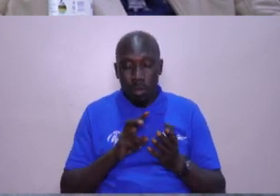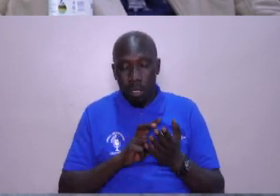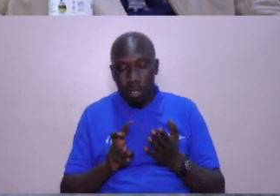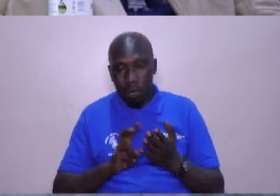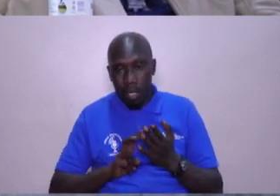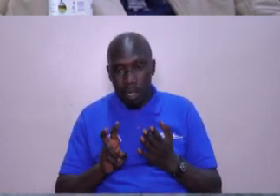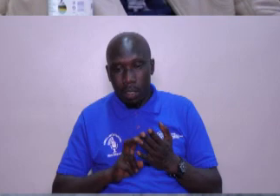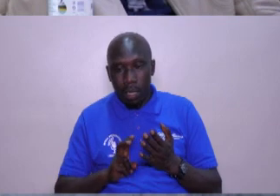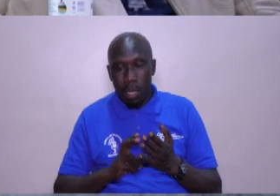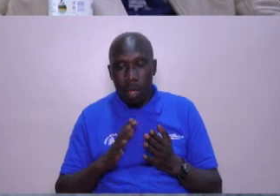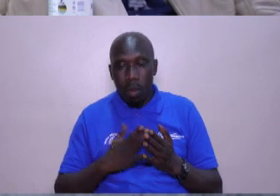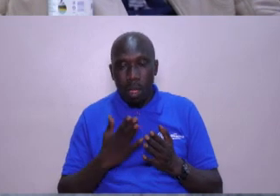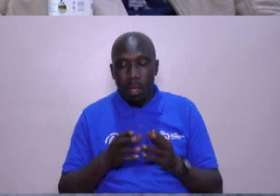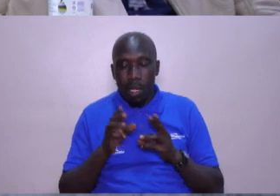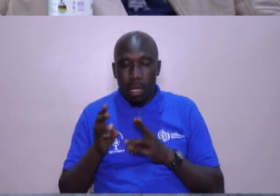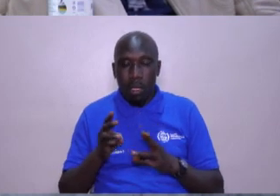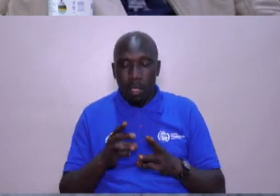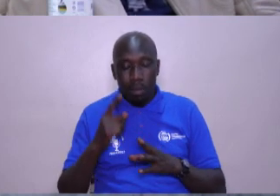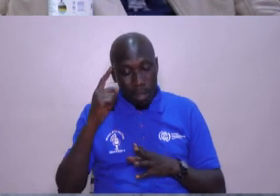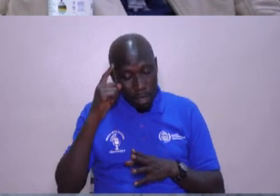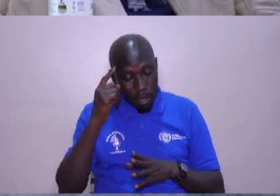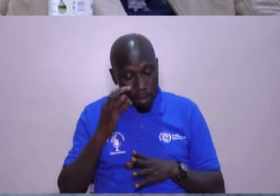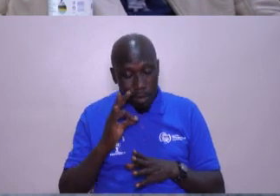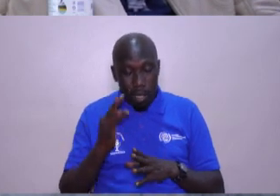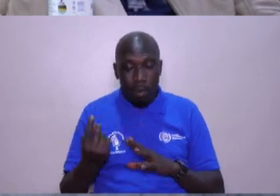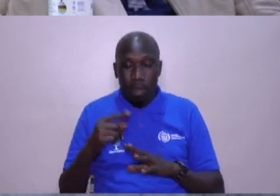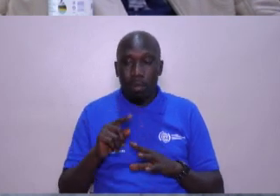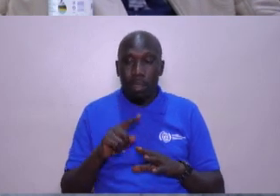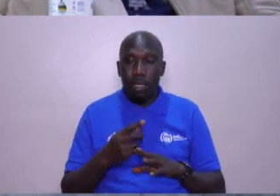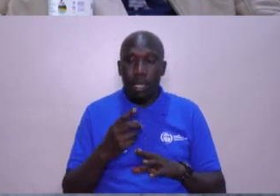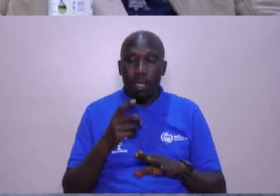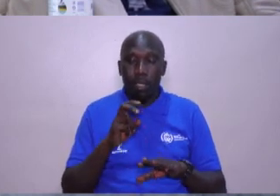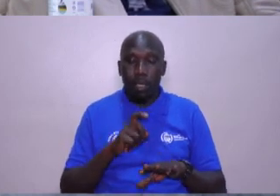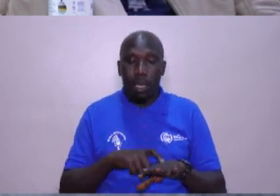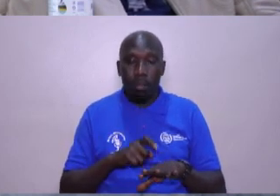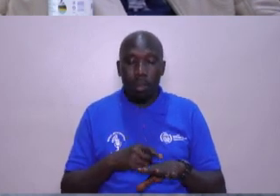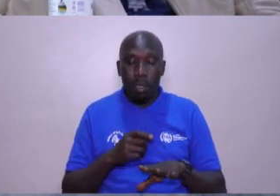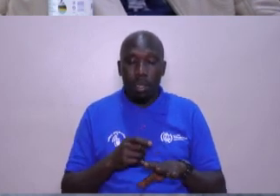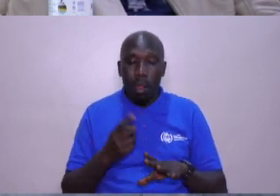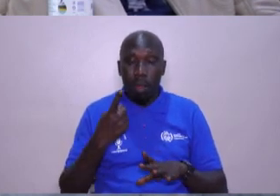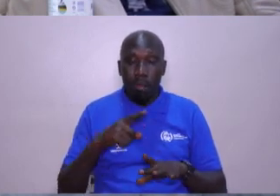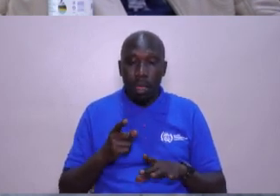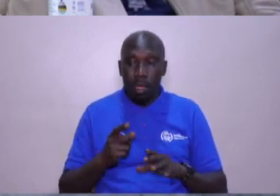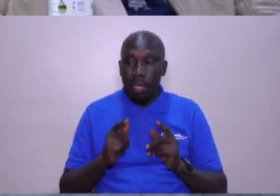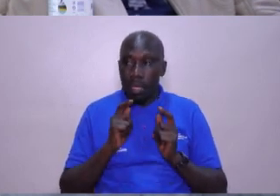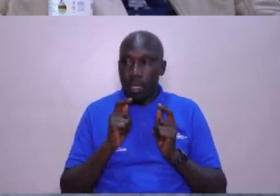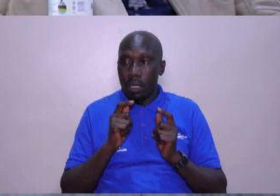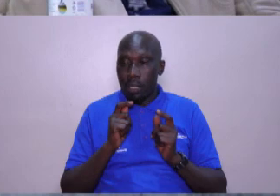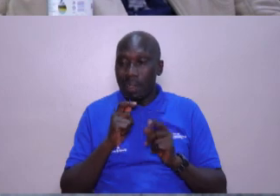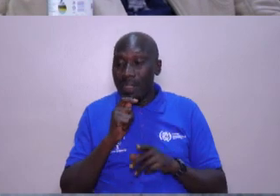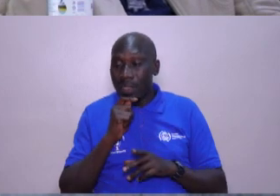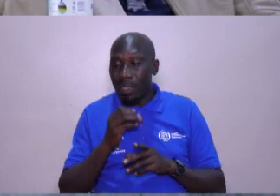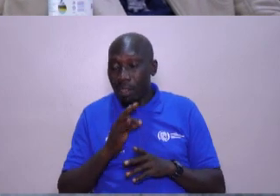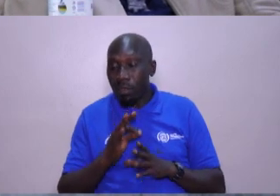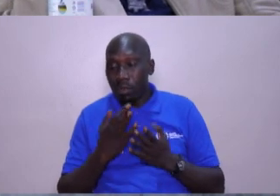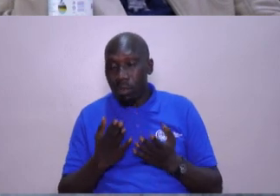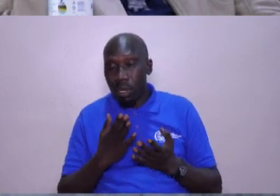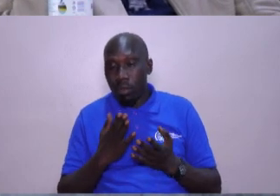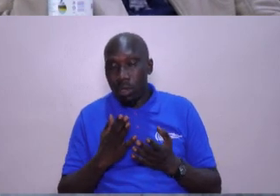have come the second time, shall we pass the test? If we cannot provide for these people, where are they going to learn